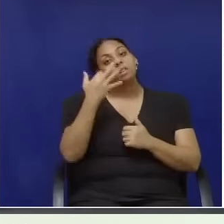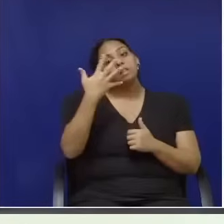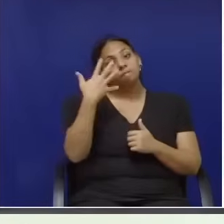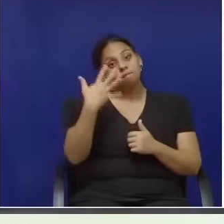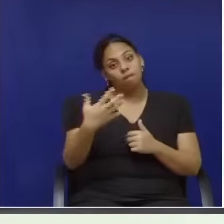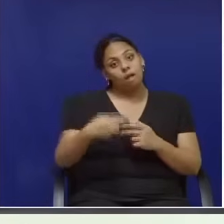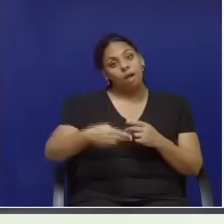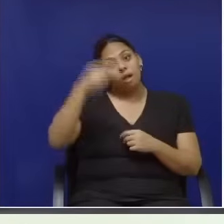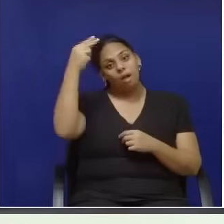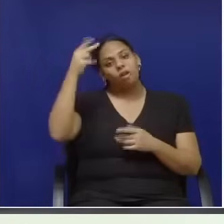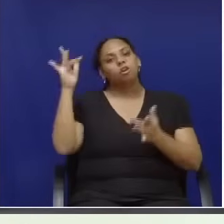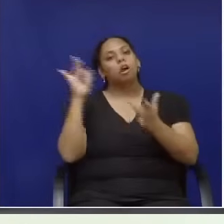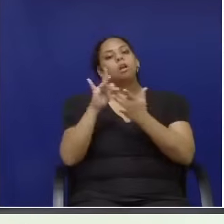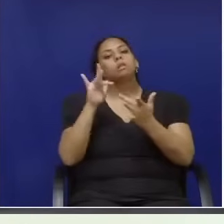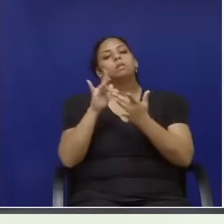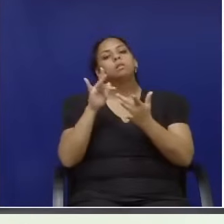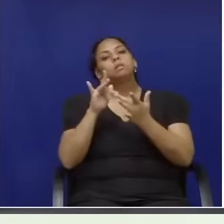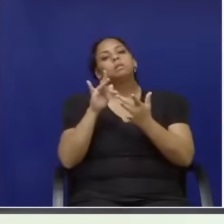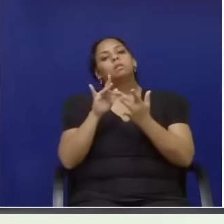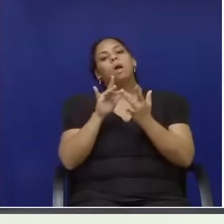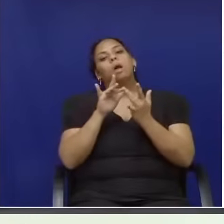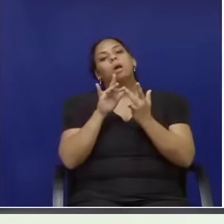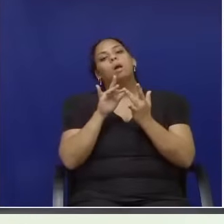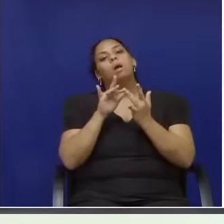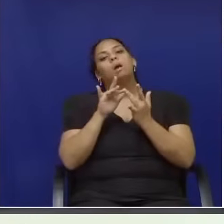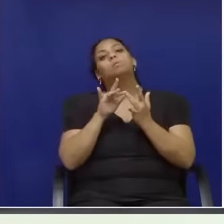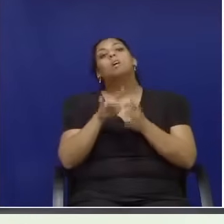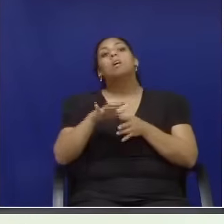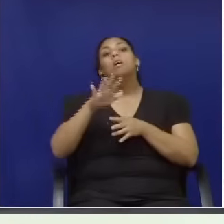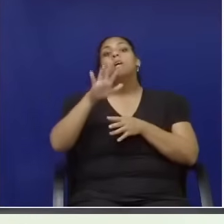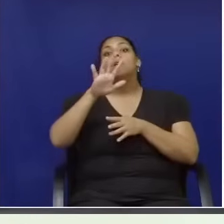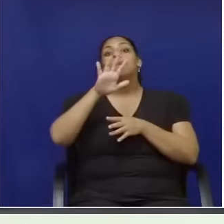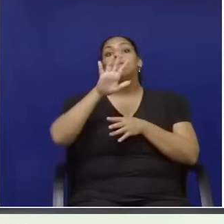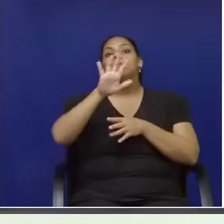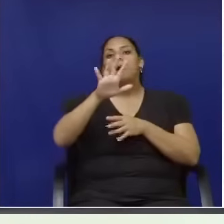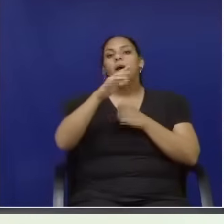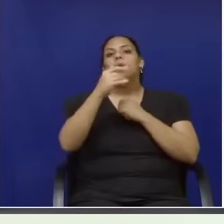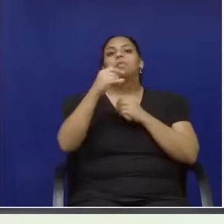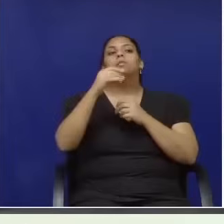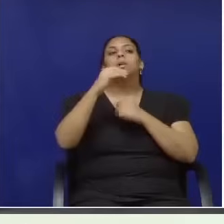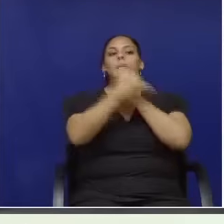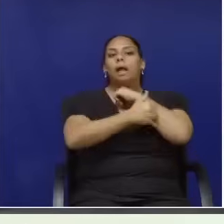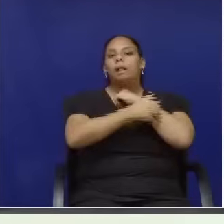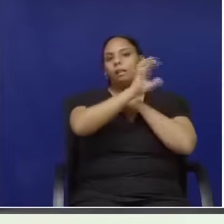contact crime stations countrywide. Note that the